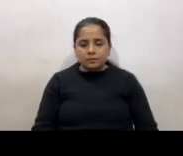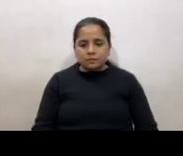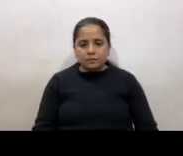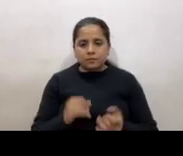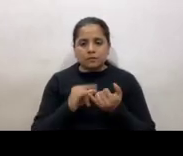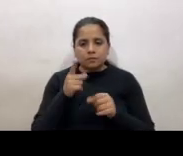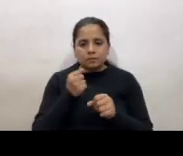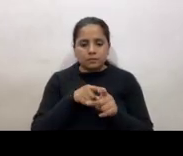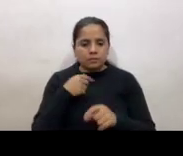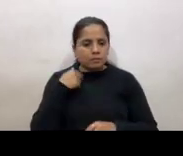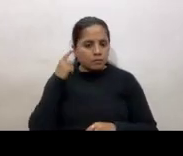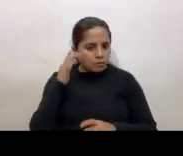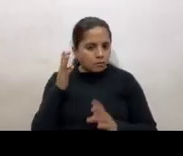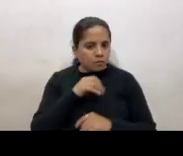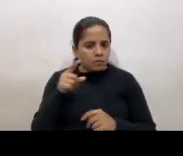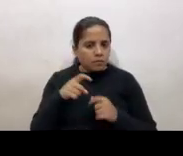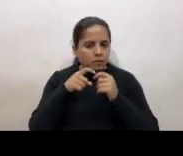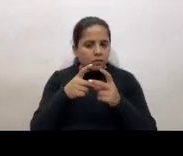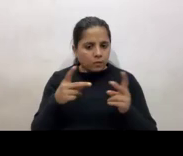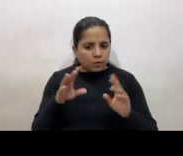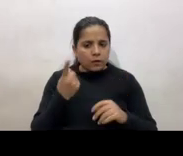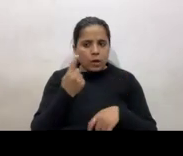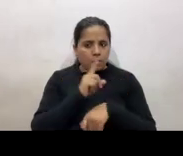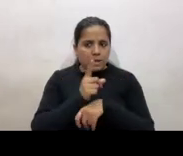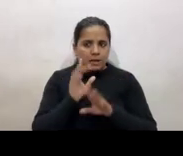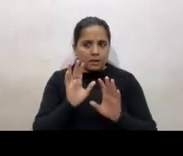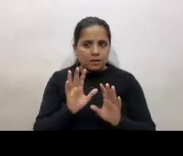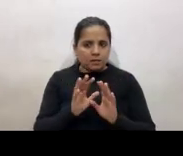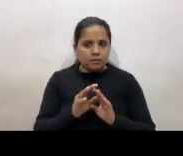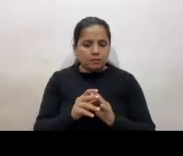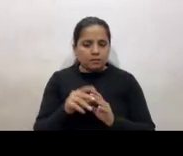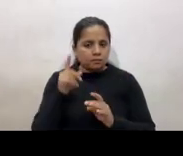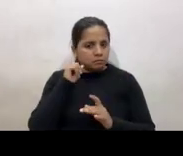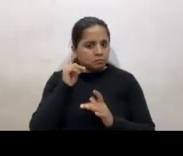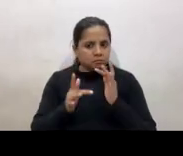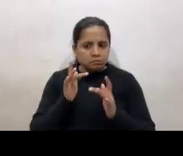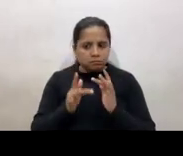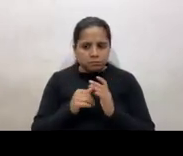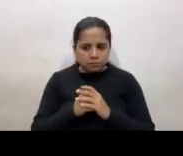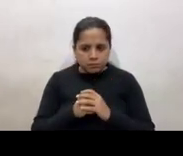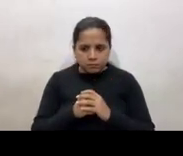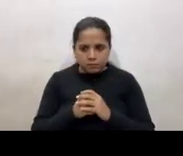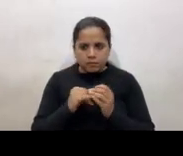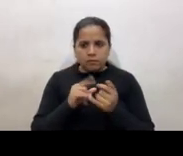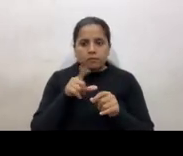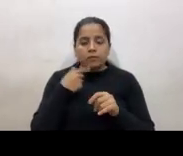So I'll just address this comment and a question in a minute. Uh, Although this naturally, but when we think of pedagogical translanguaging,